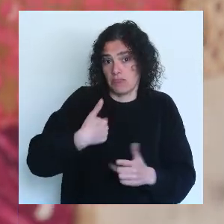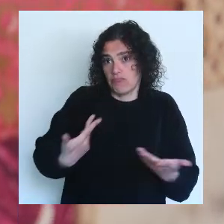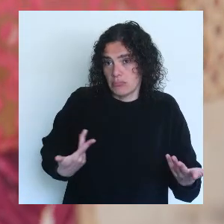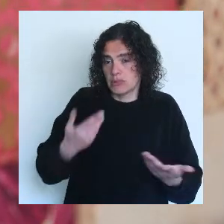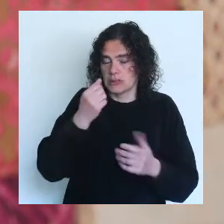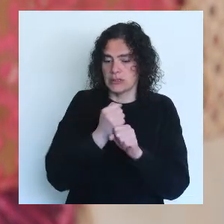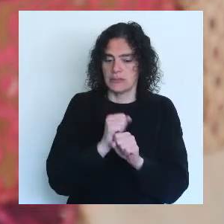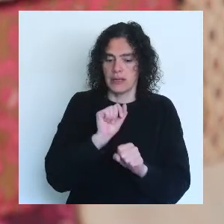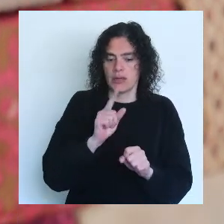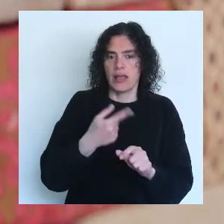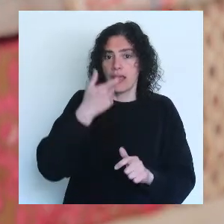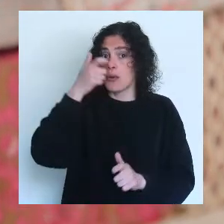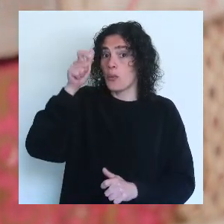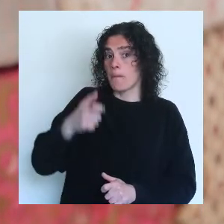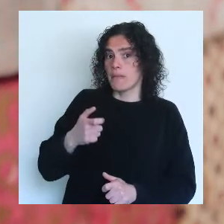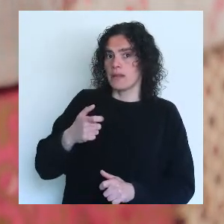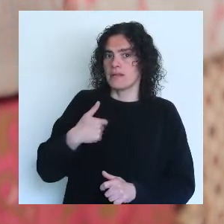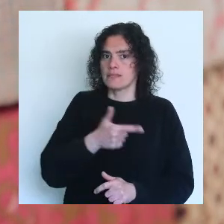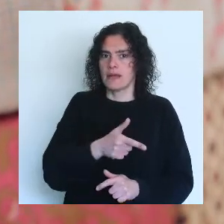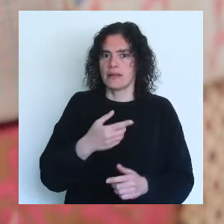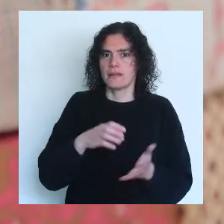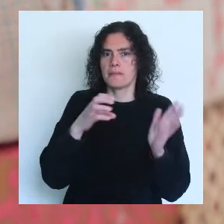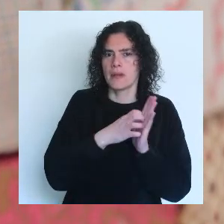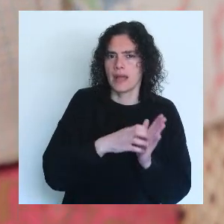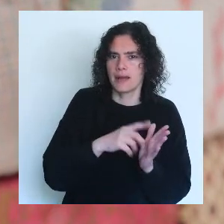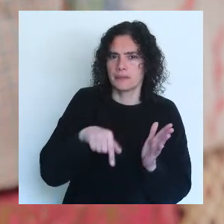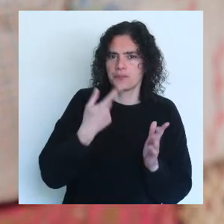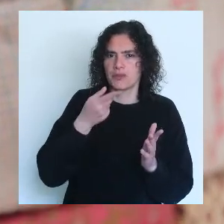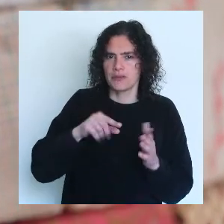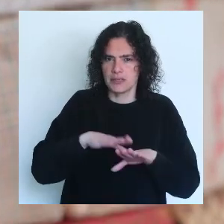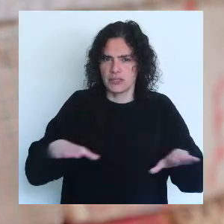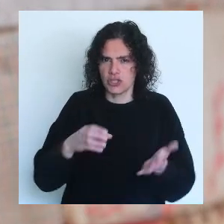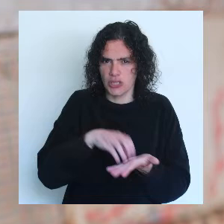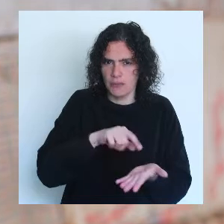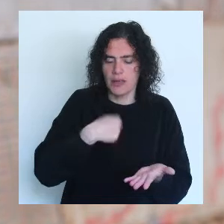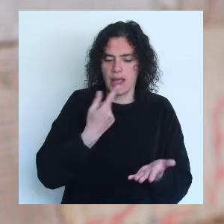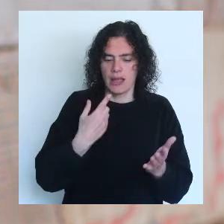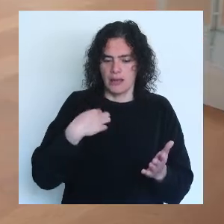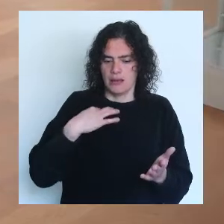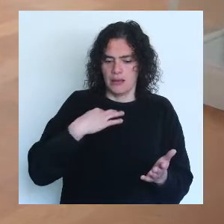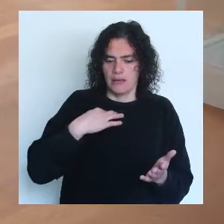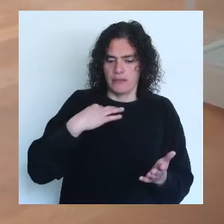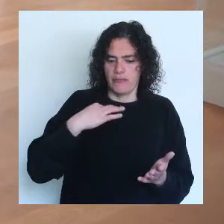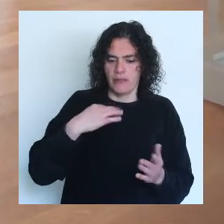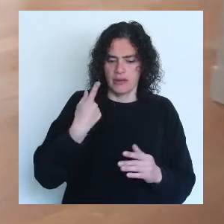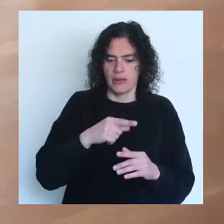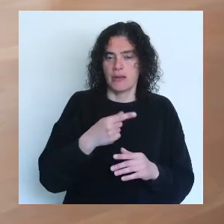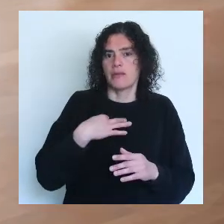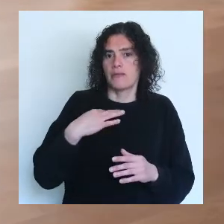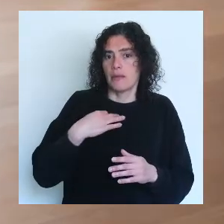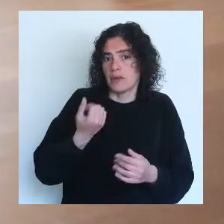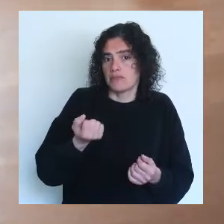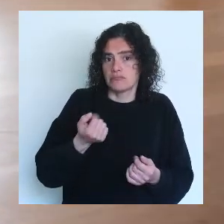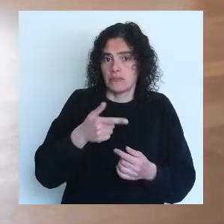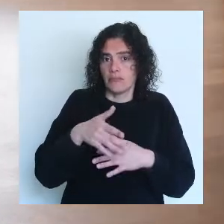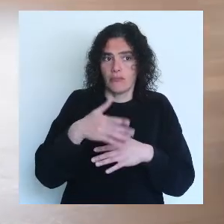me to this work: the human stain. We go back to the stain on the floor, the human stain. Each fabric, they are